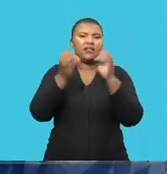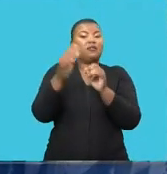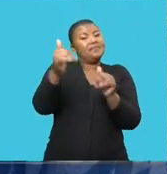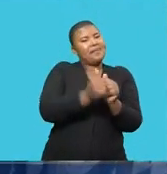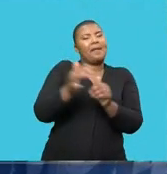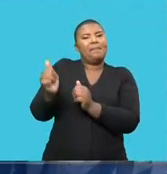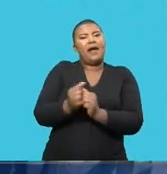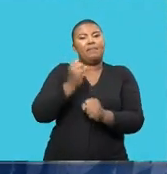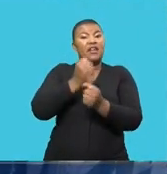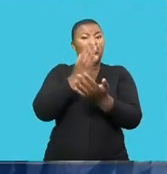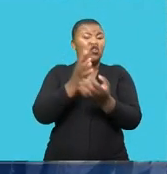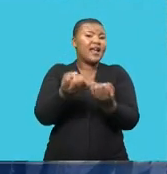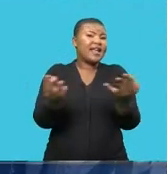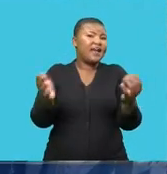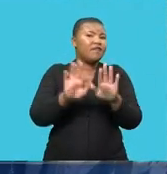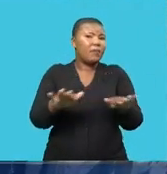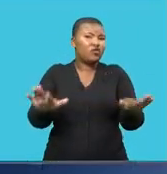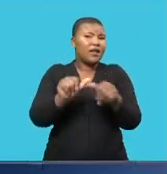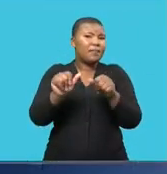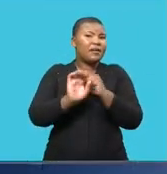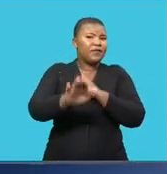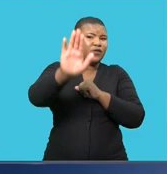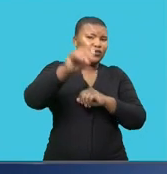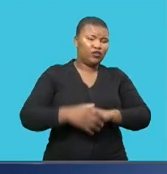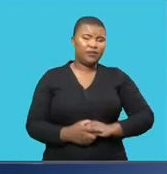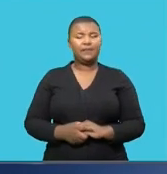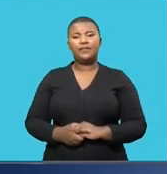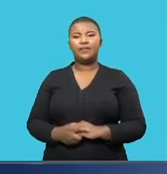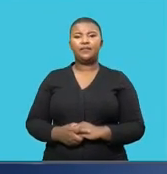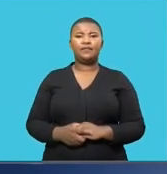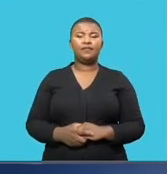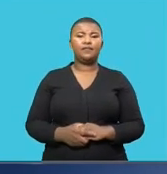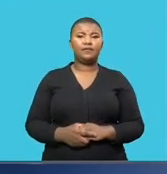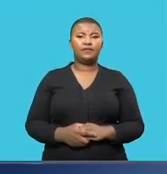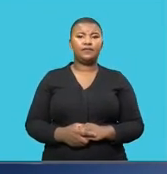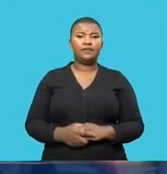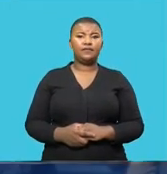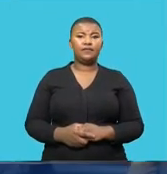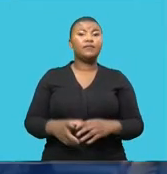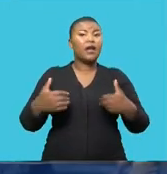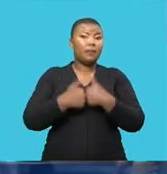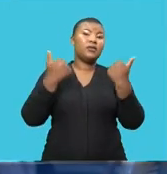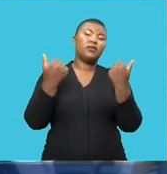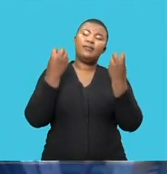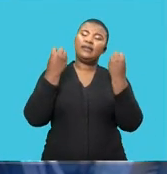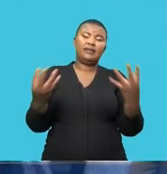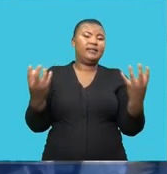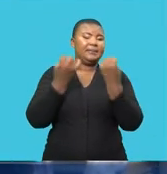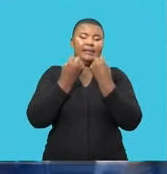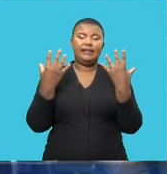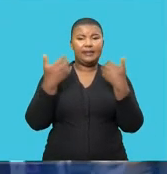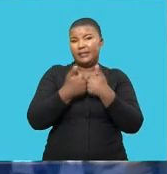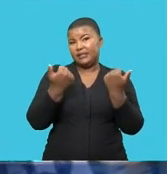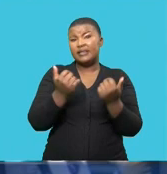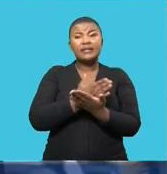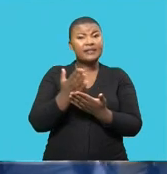nayo kwimizamo yokuguqula nokwenza ngcono izimpilo zabantu. Ama challenges they are very very dire. Some